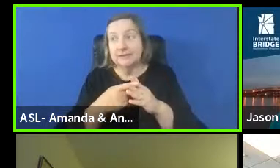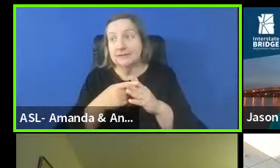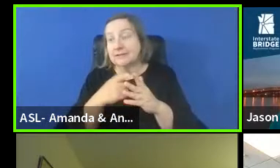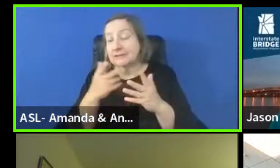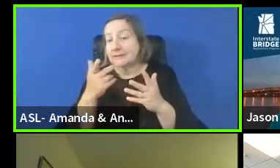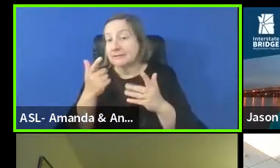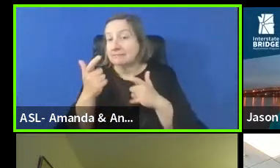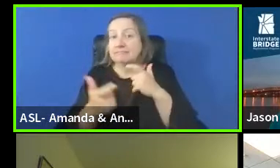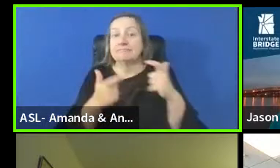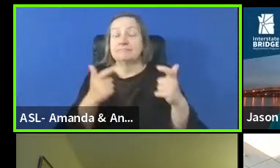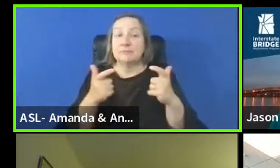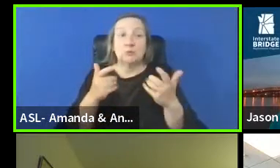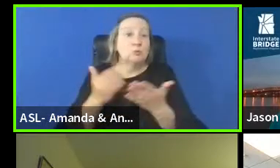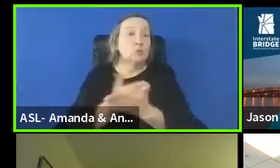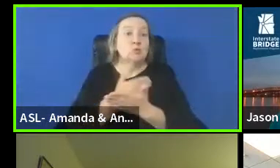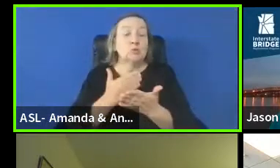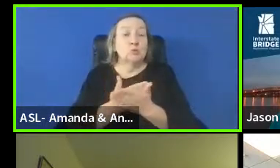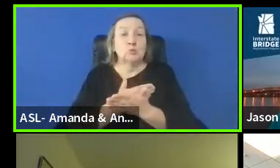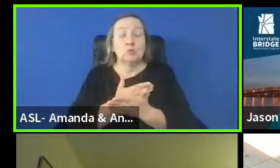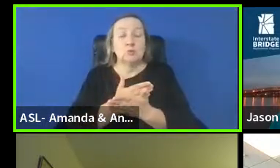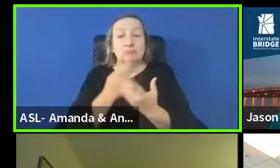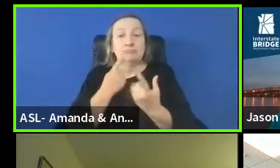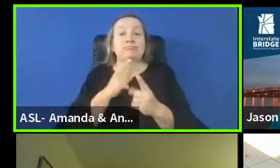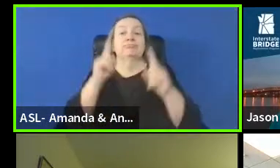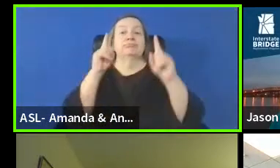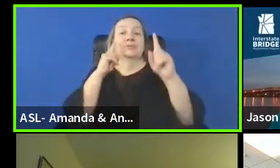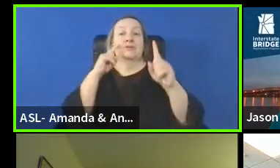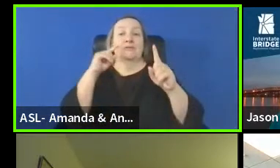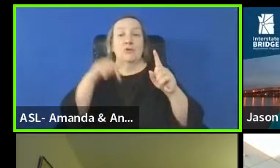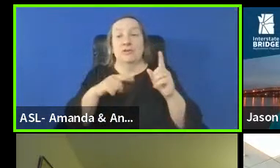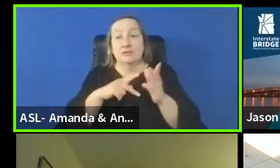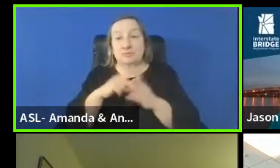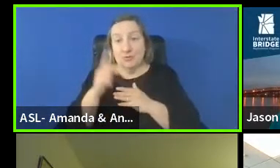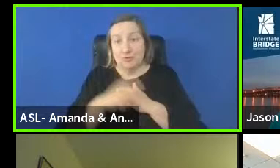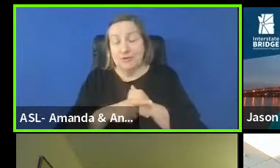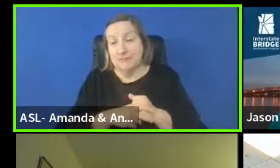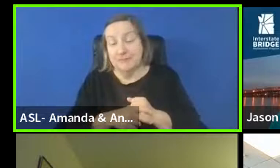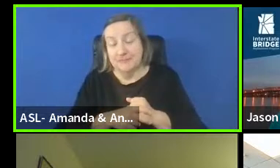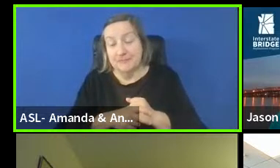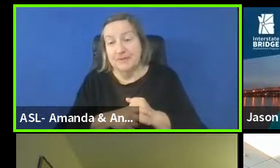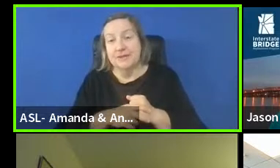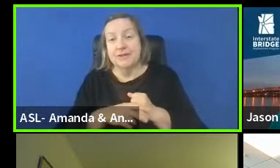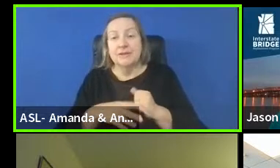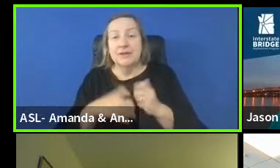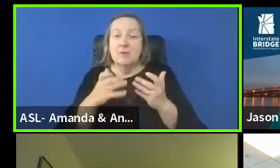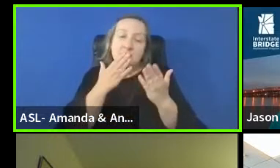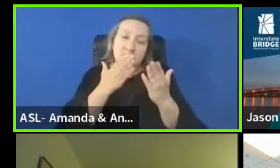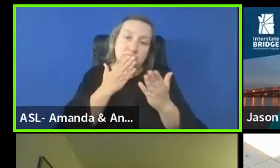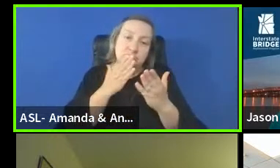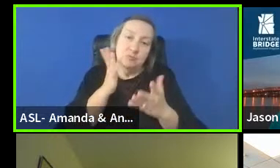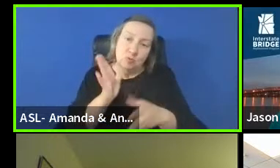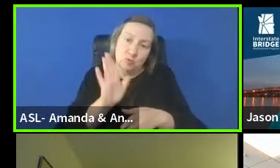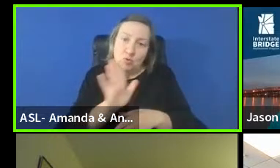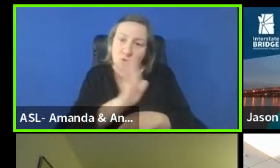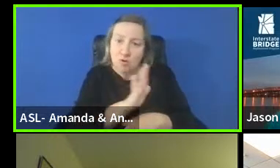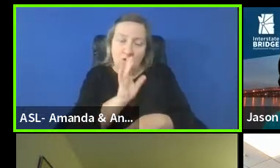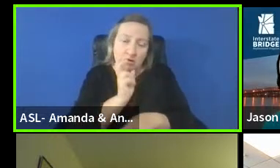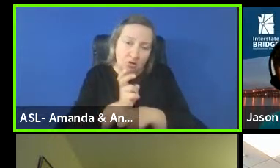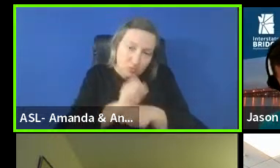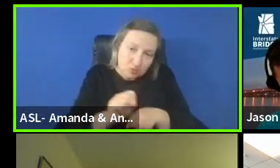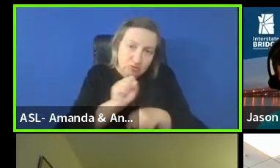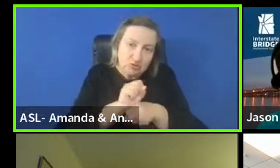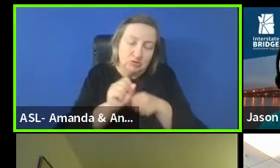major milestone for the program, I want to thank you guys once again for your hard work and efforts that you've put